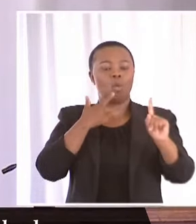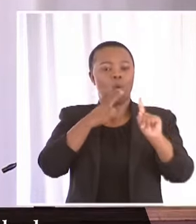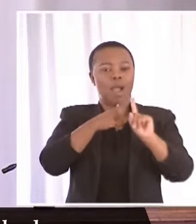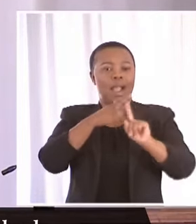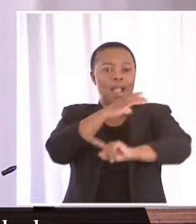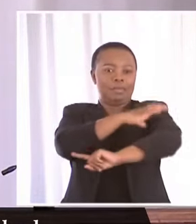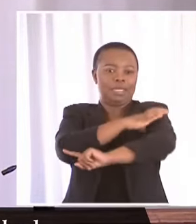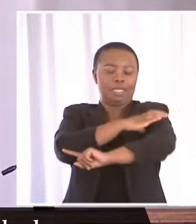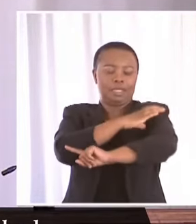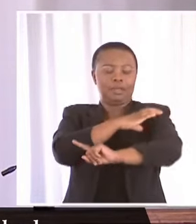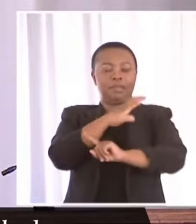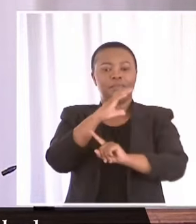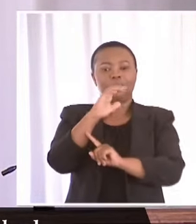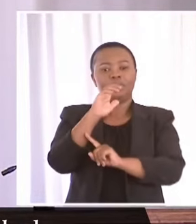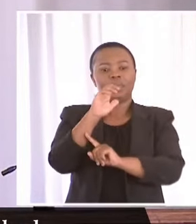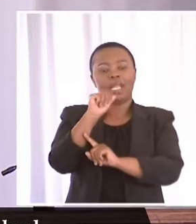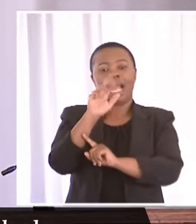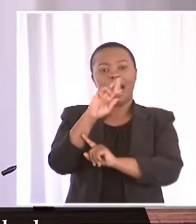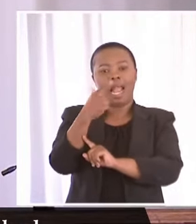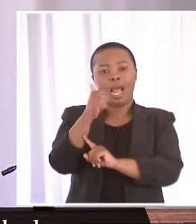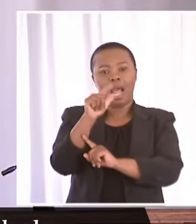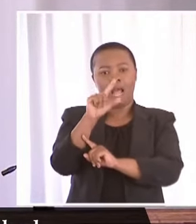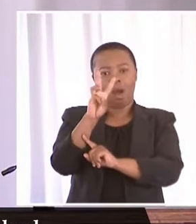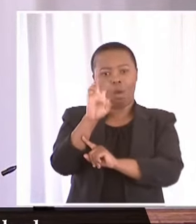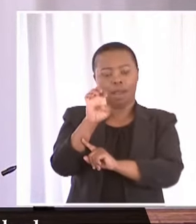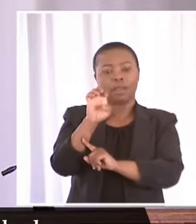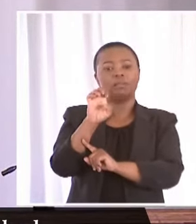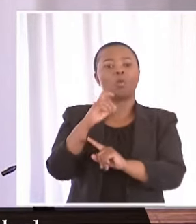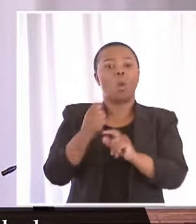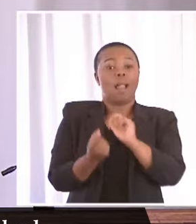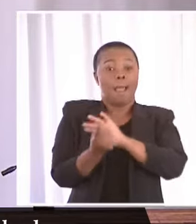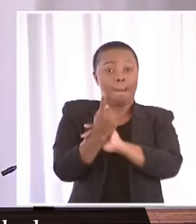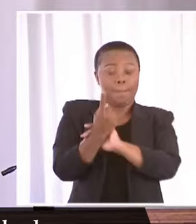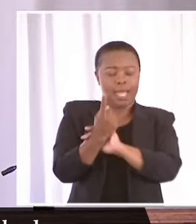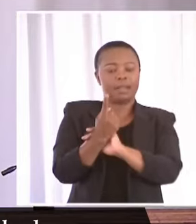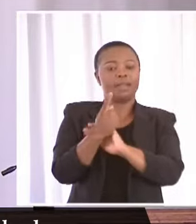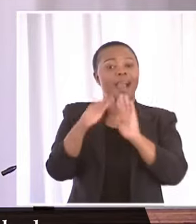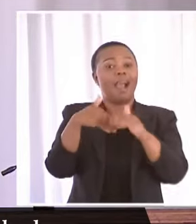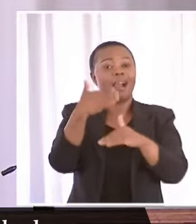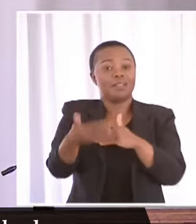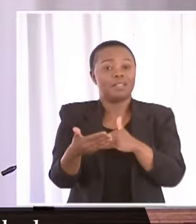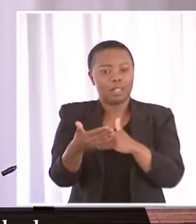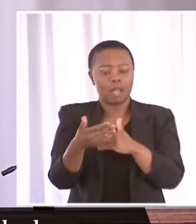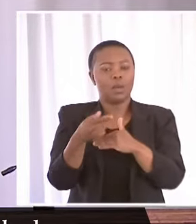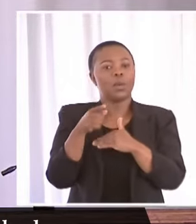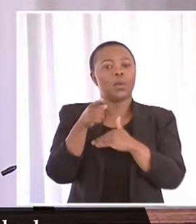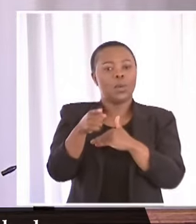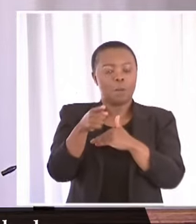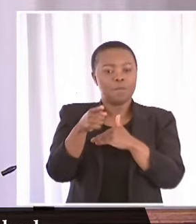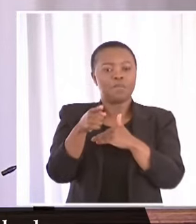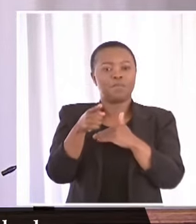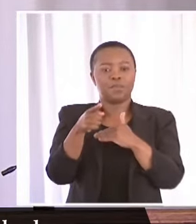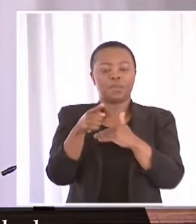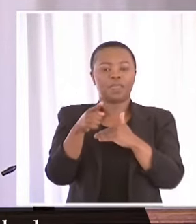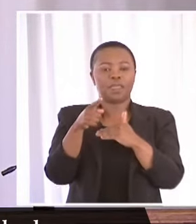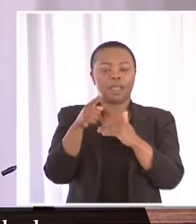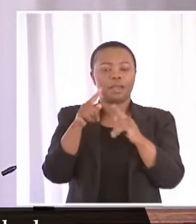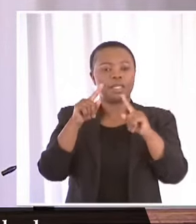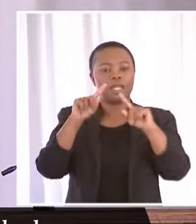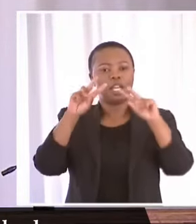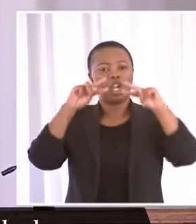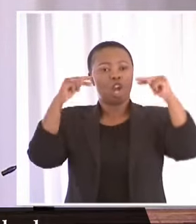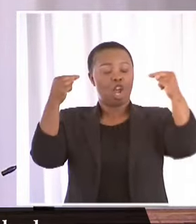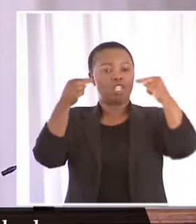now unfold, which will be followed by the handing over of the South African National